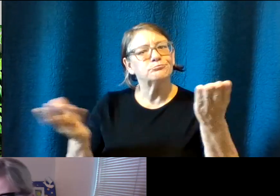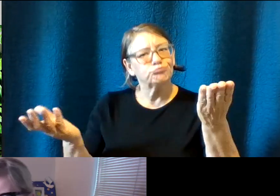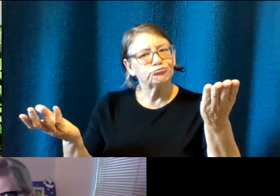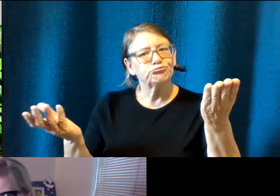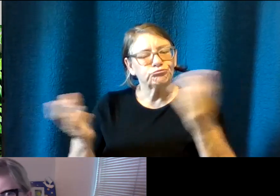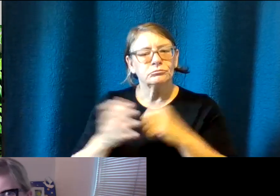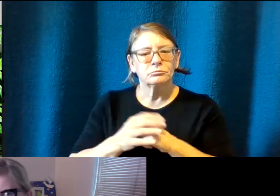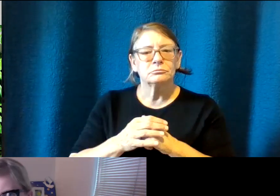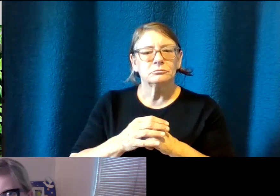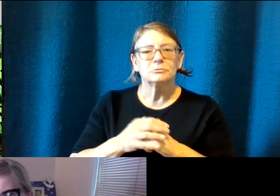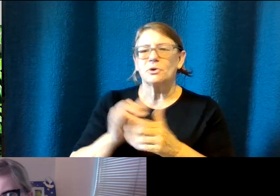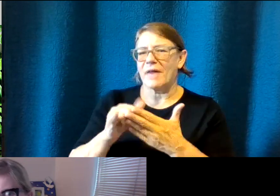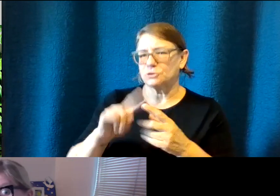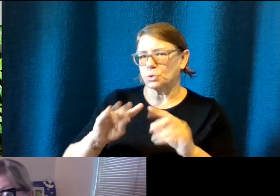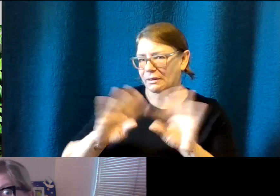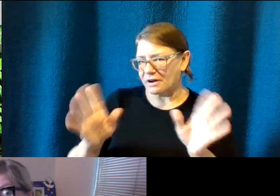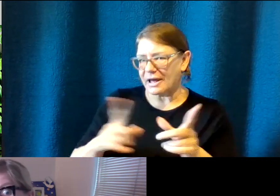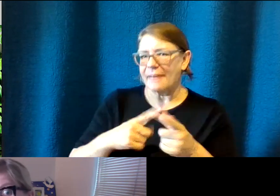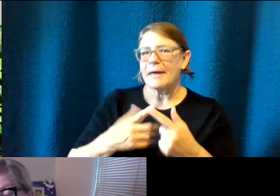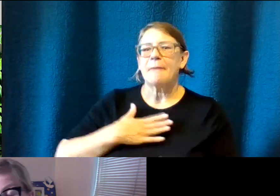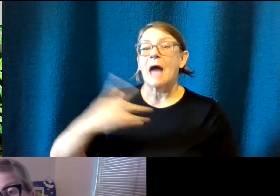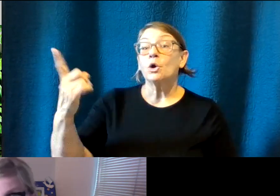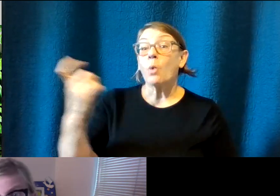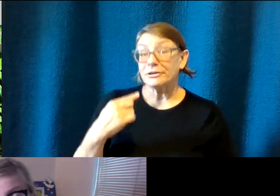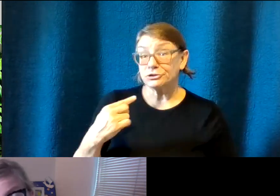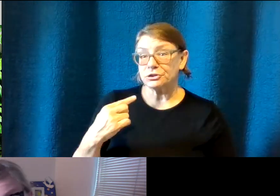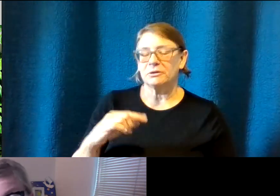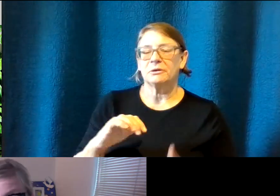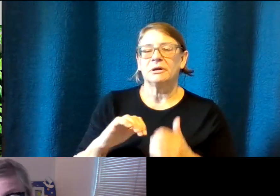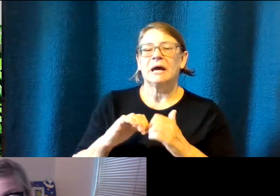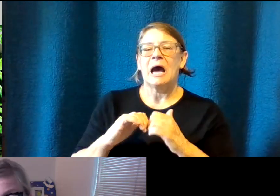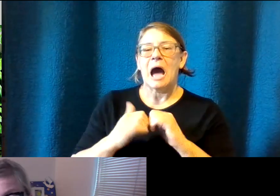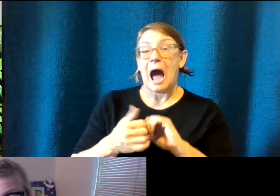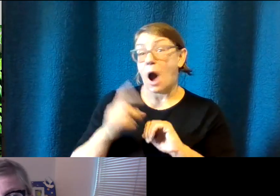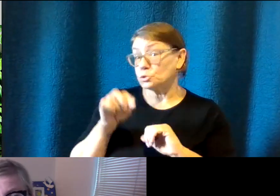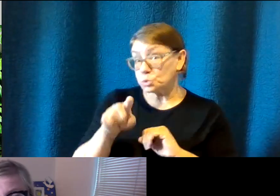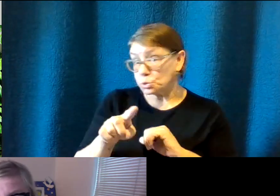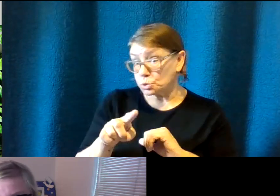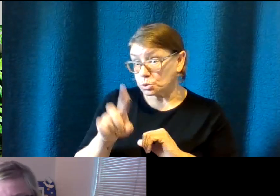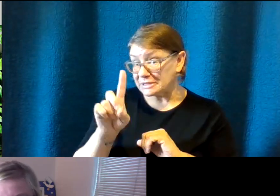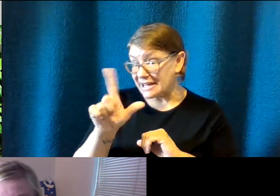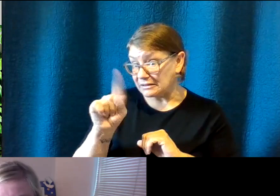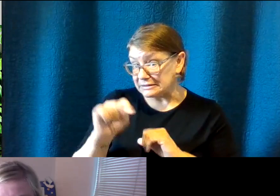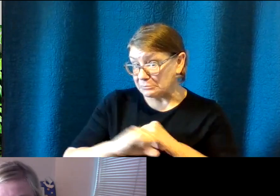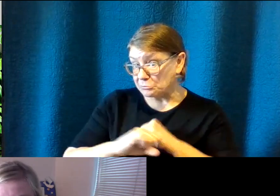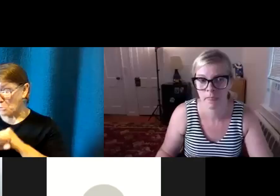So that's just to clarify that. And then my question is, how do you promote your job